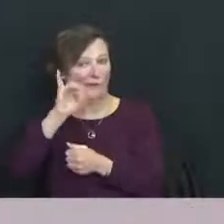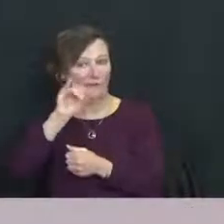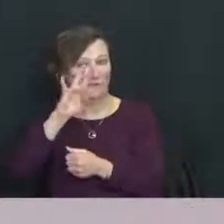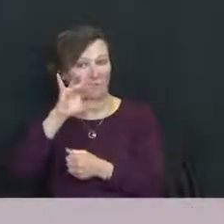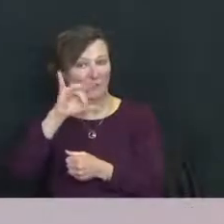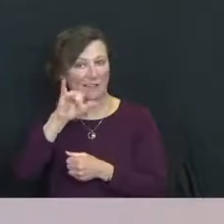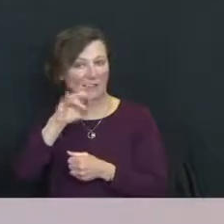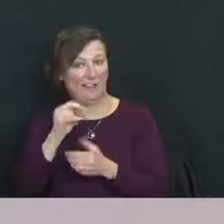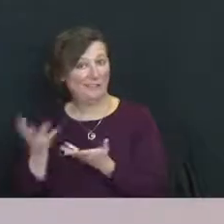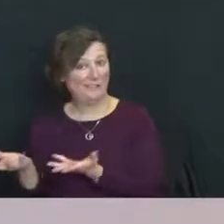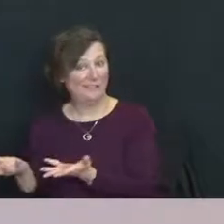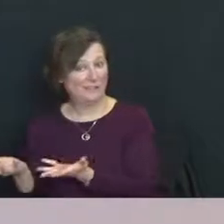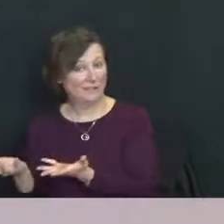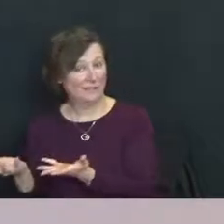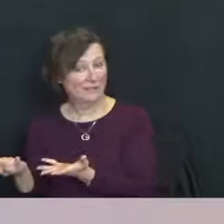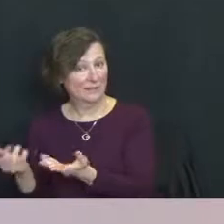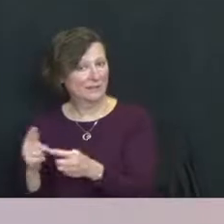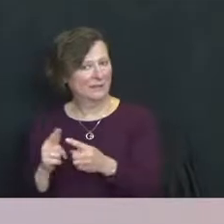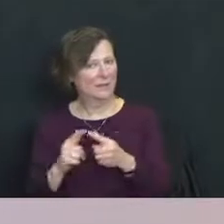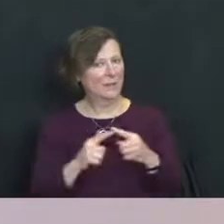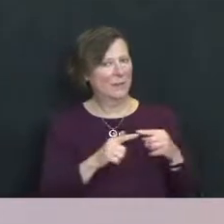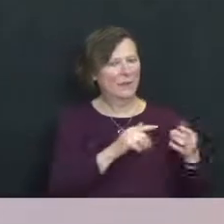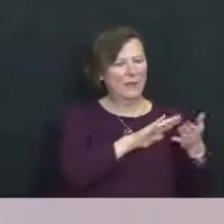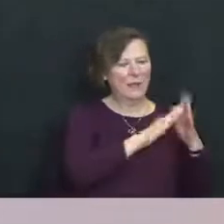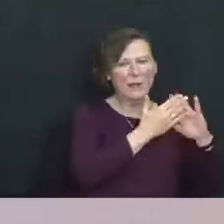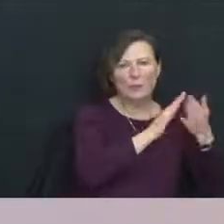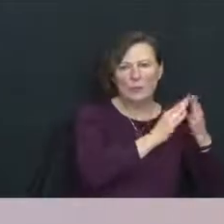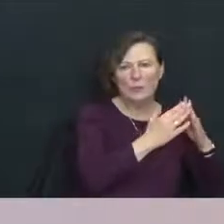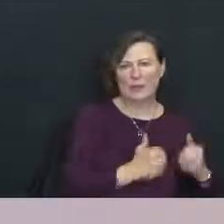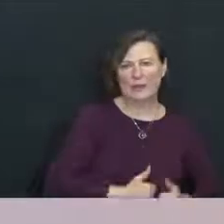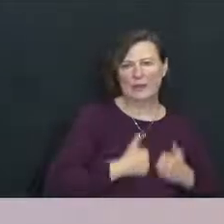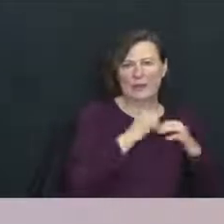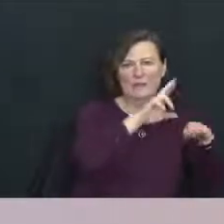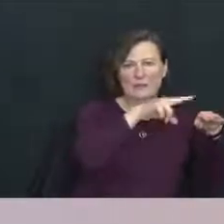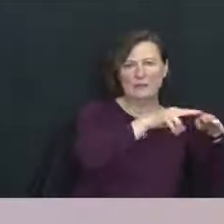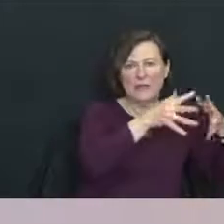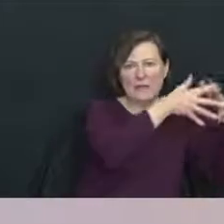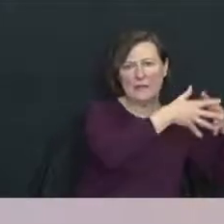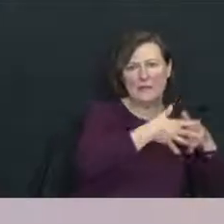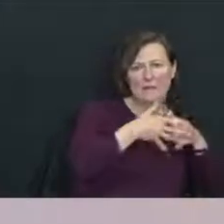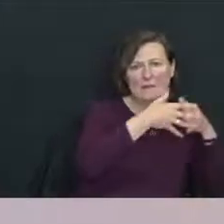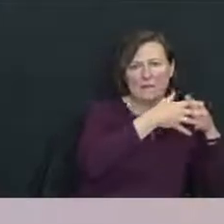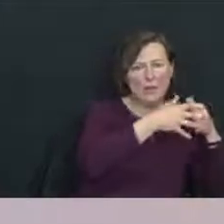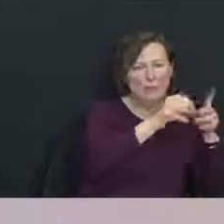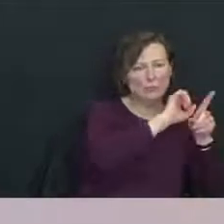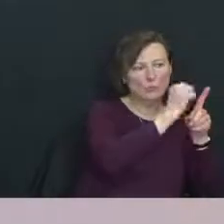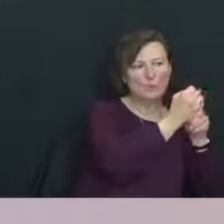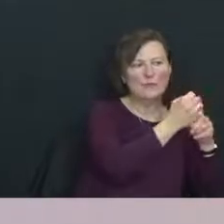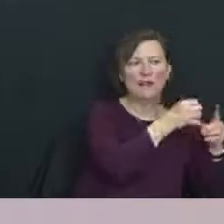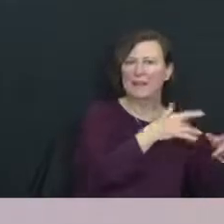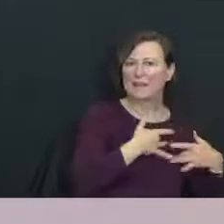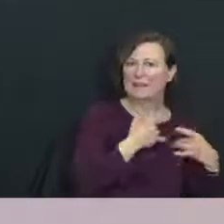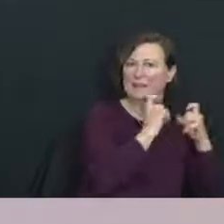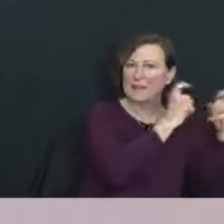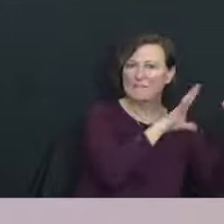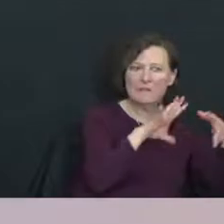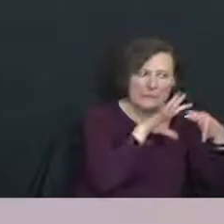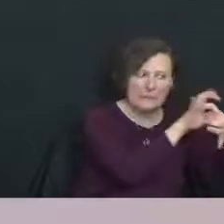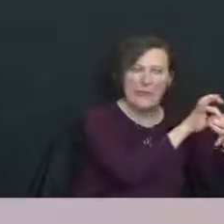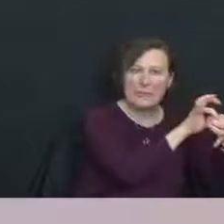But in fact, the communal life in Native American society, it provided a sense of connection and belonging that